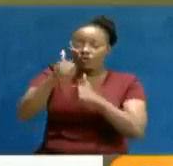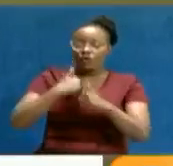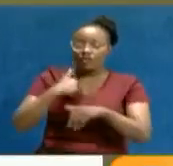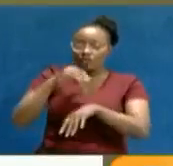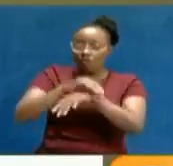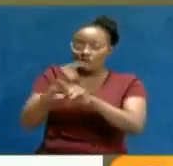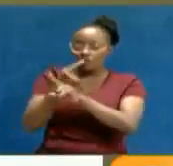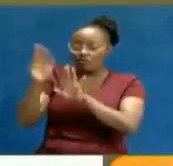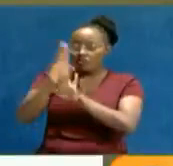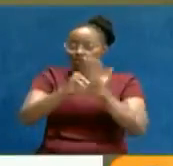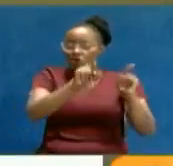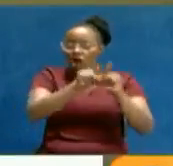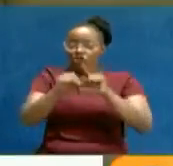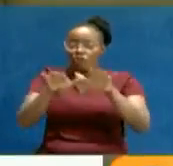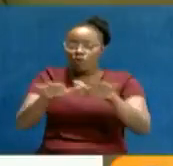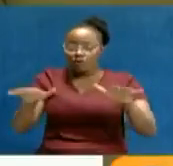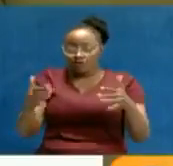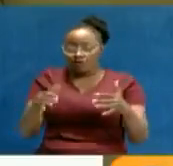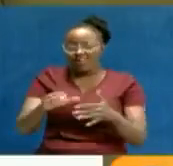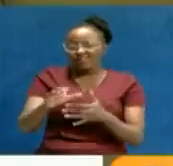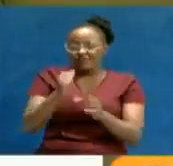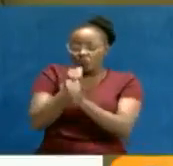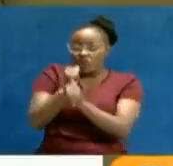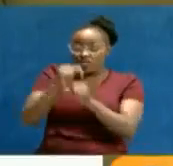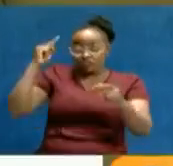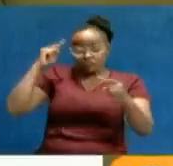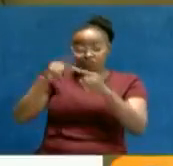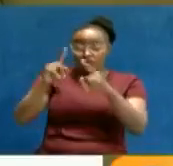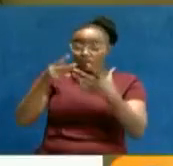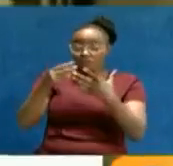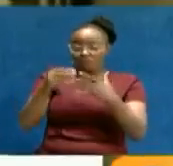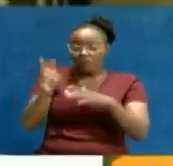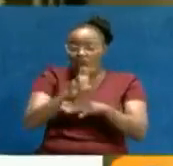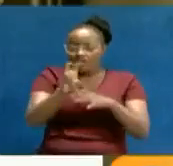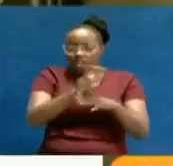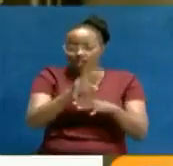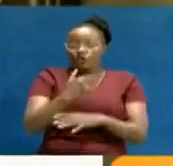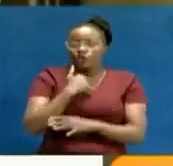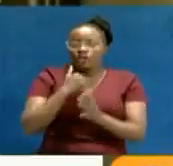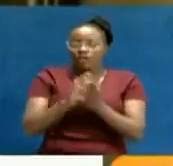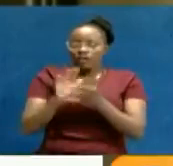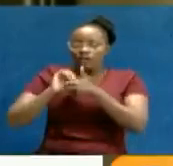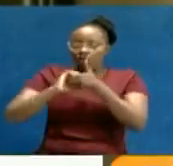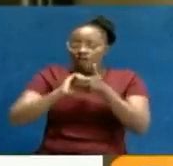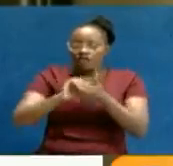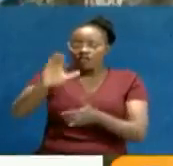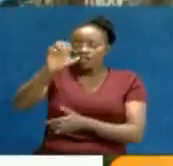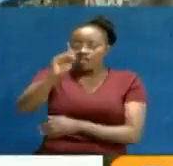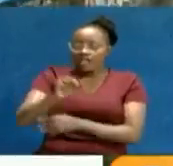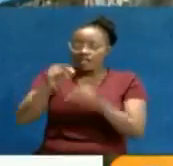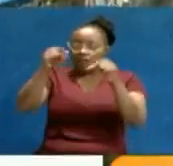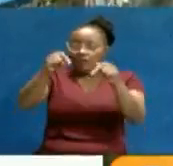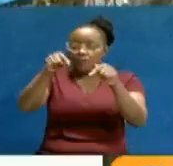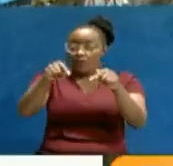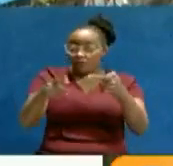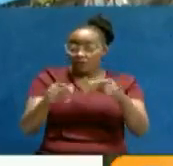the protocols of common market, custom union, and working towards monetary union and political federation, CS Mohammed blames the